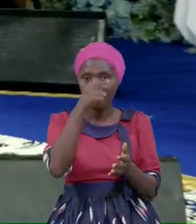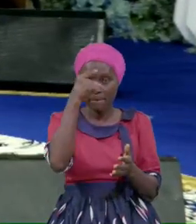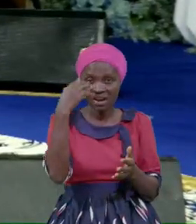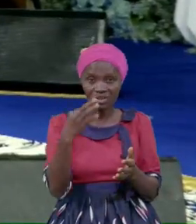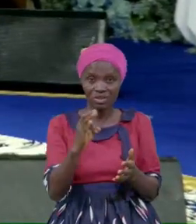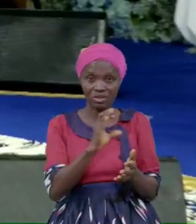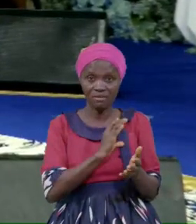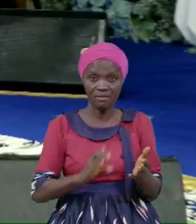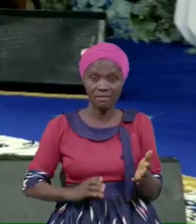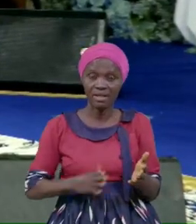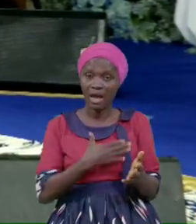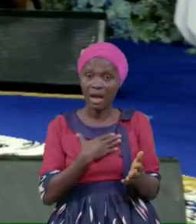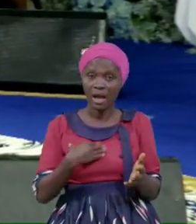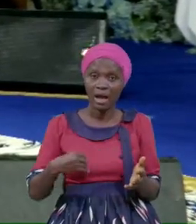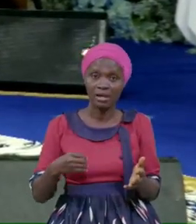God